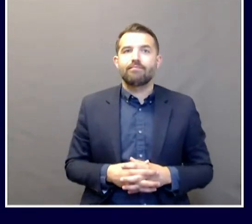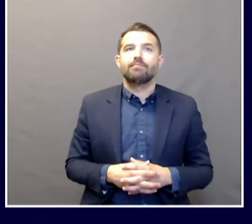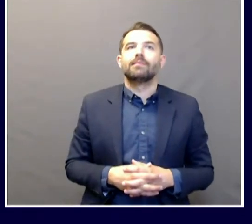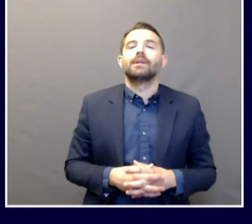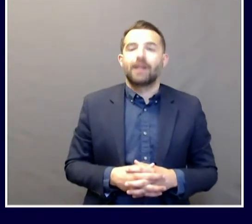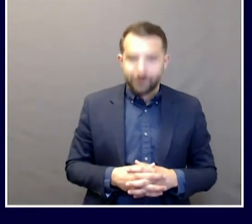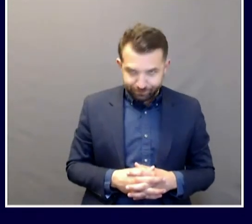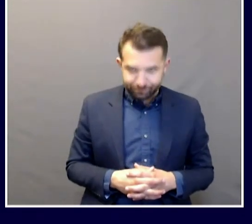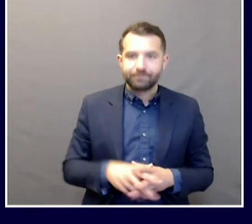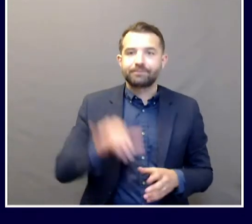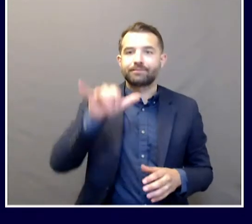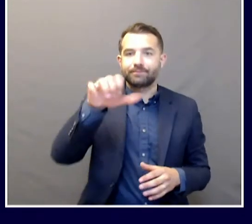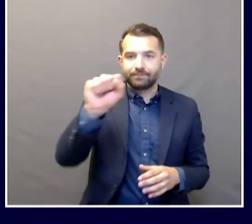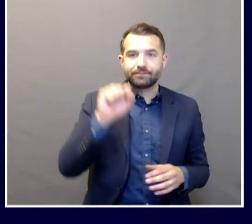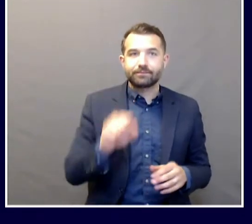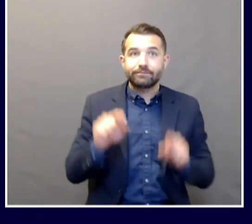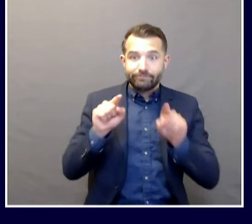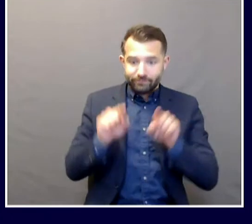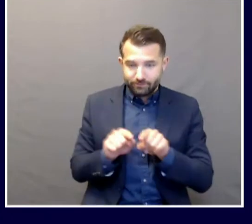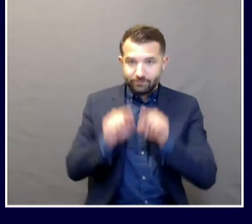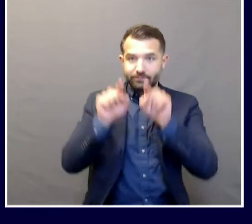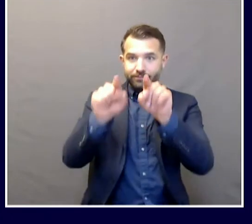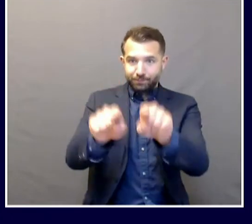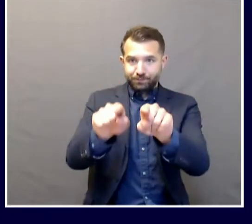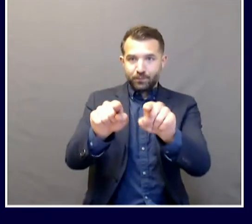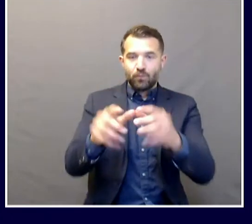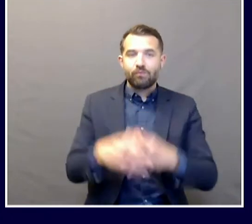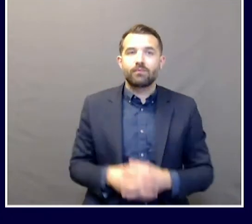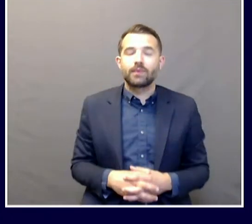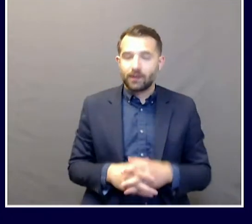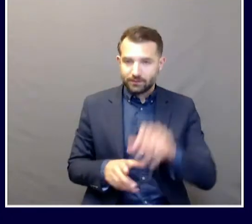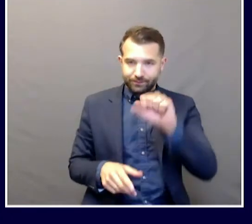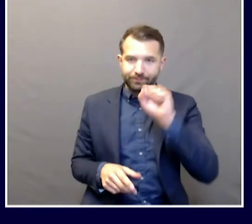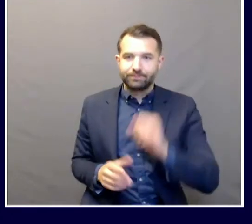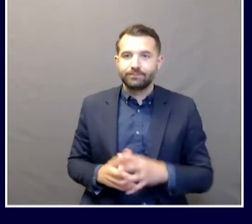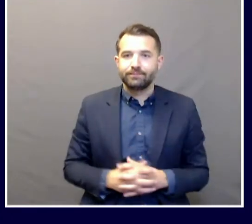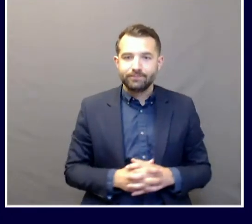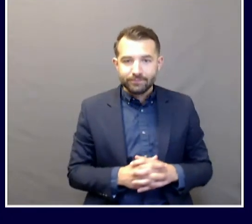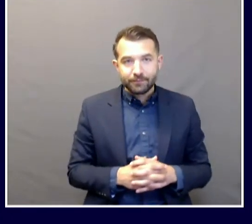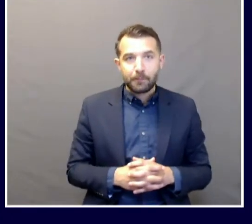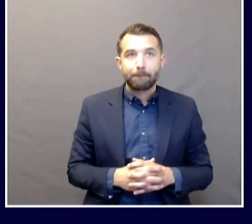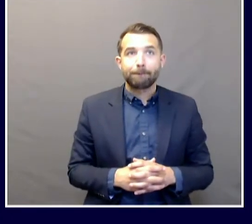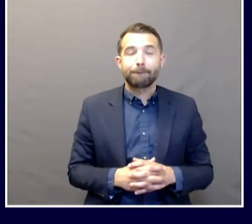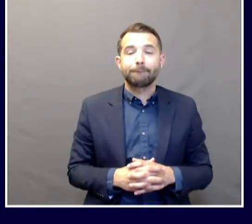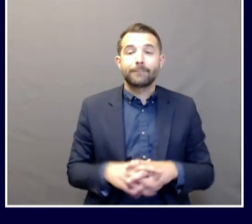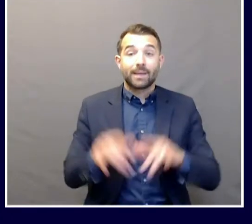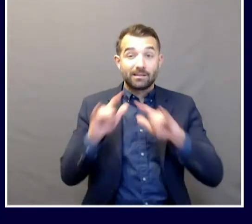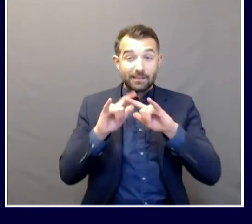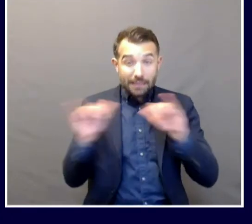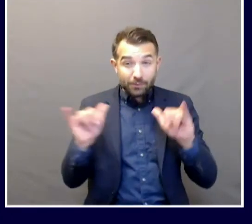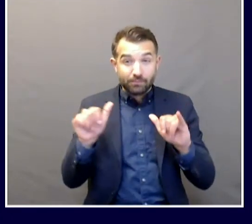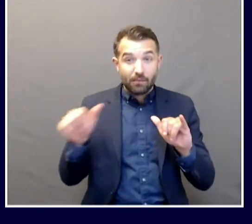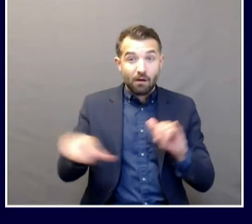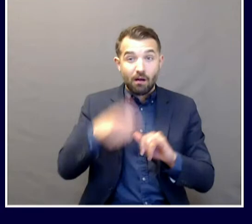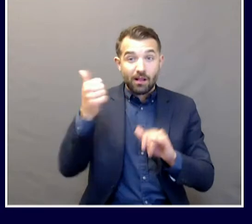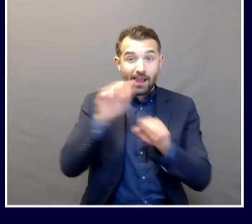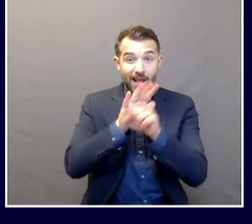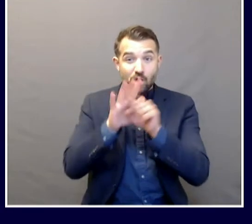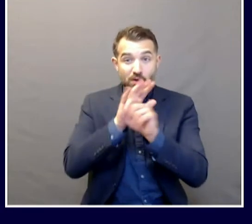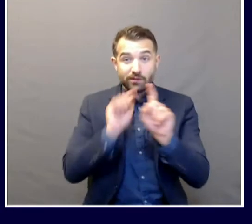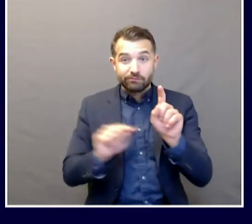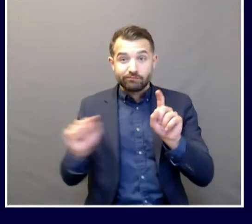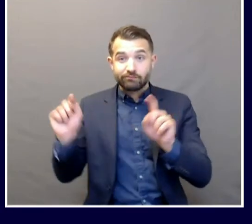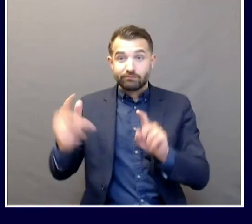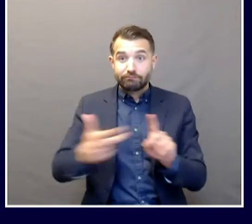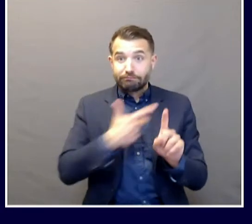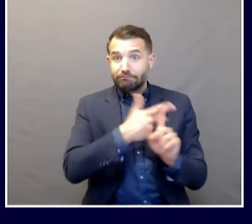a higher rate of disease. But at the same time though, Cindy, if you look at counties that also have low vaccination completion rates,